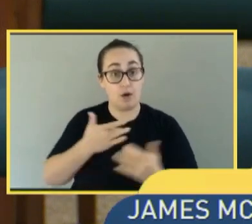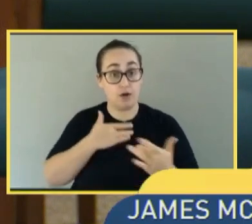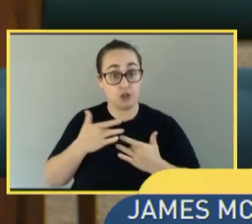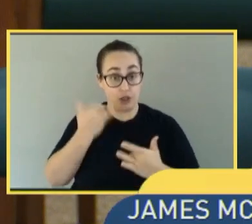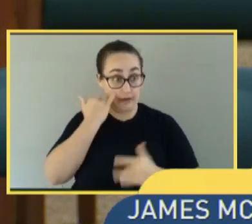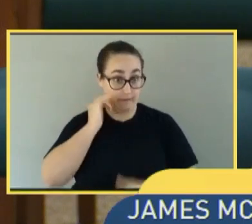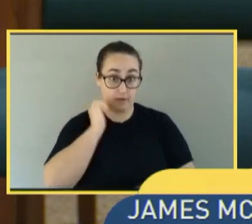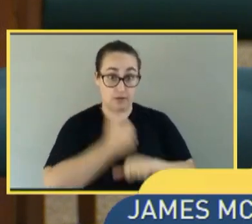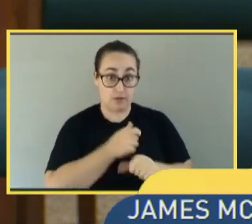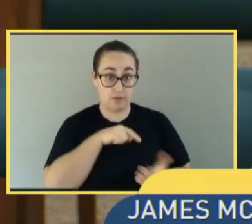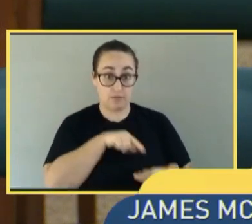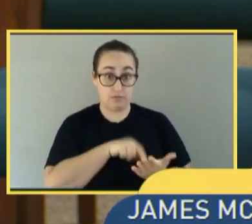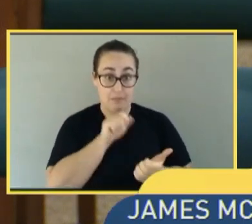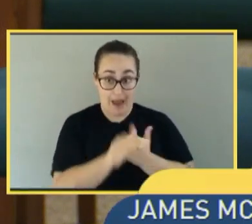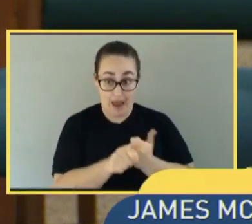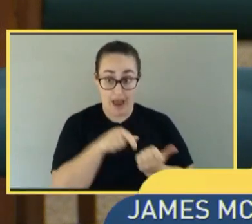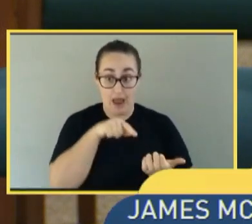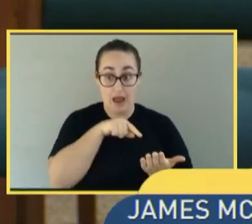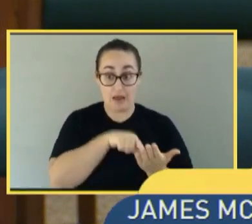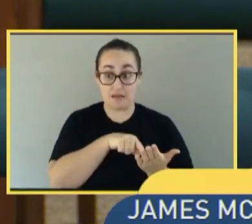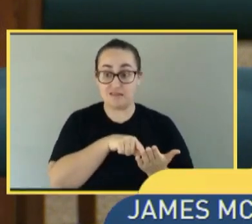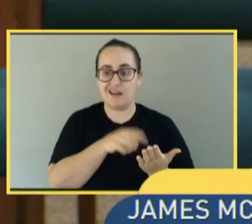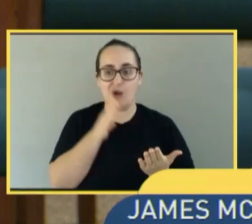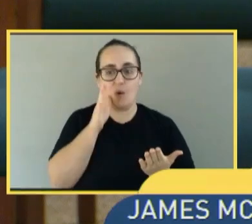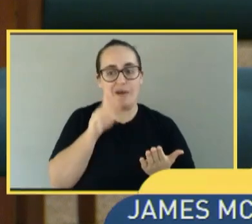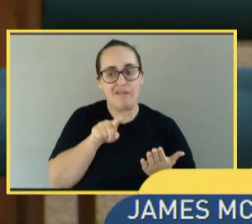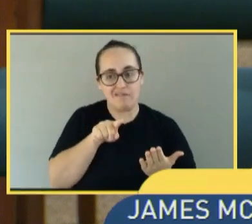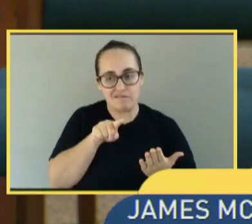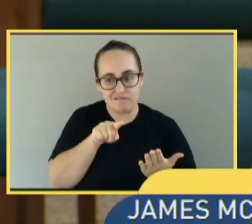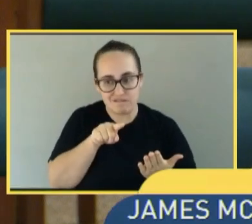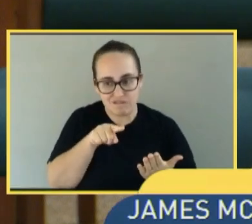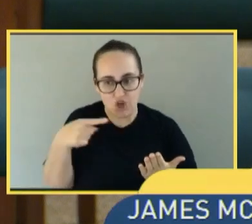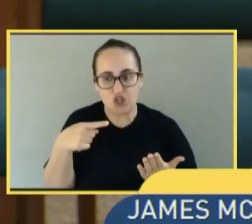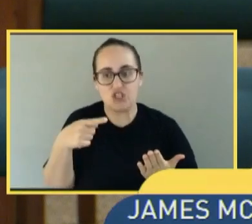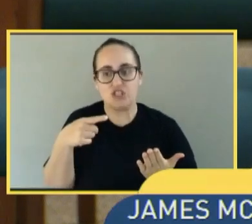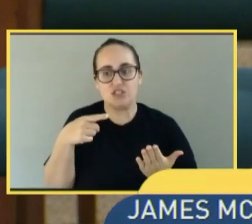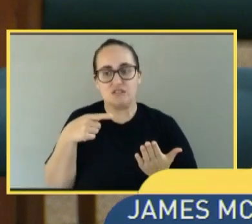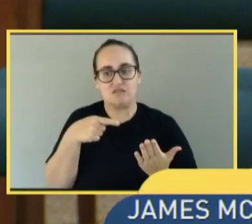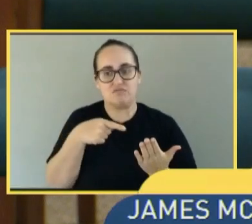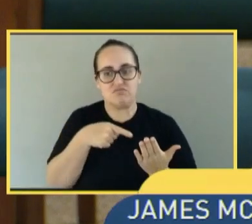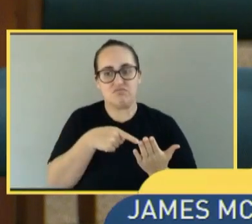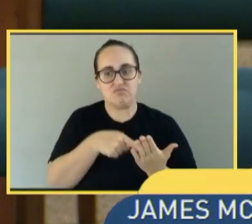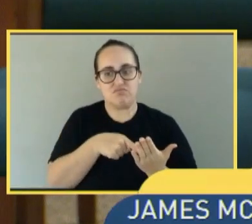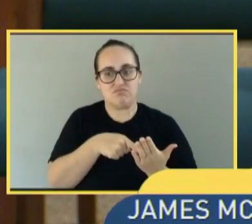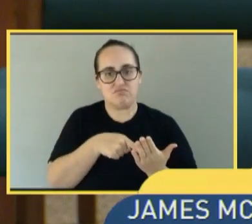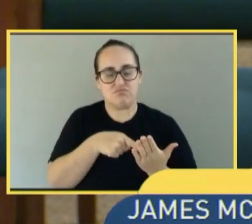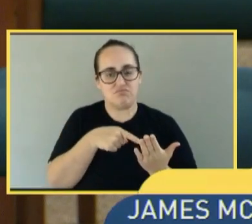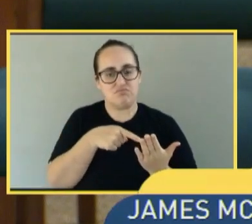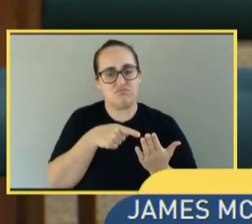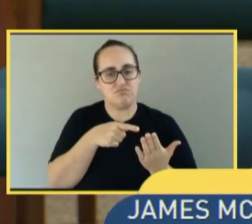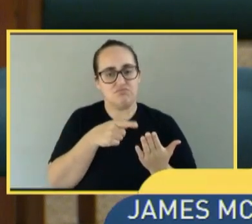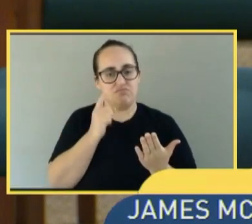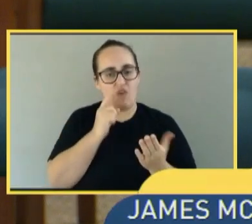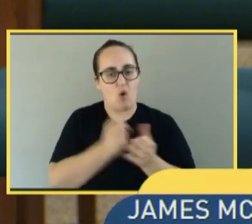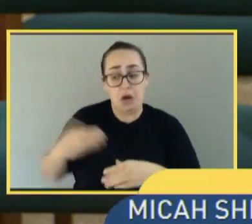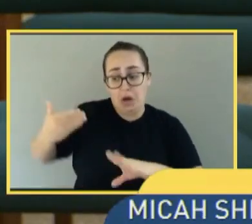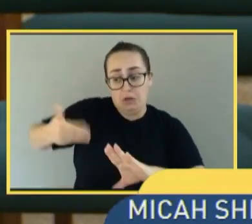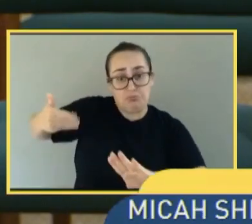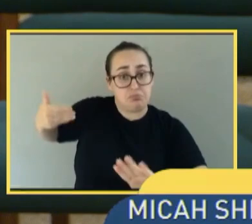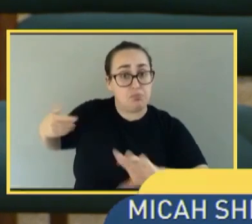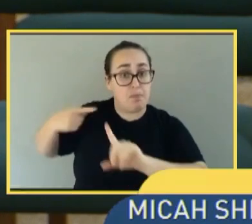first in yet another slew of bills that further expand the opportunities for those to drive